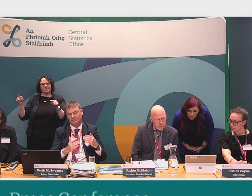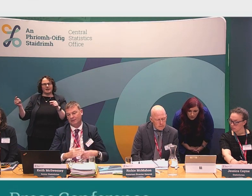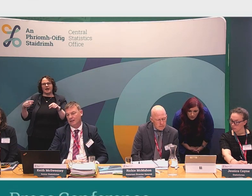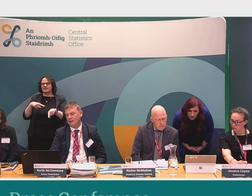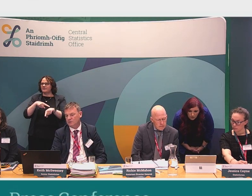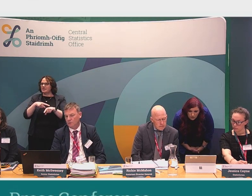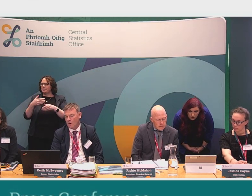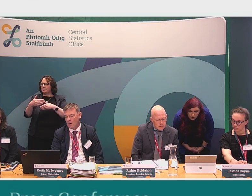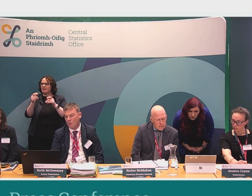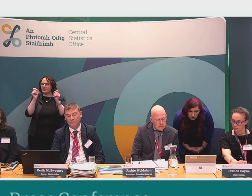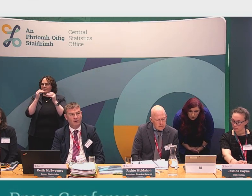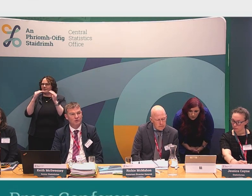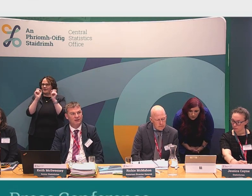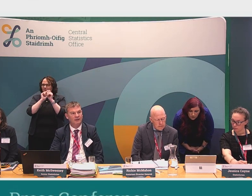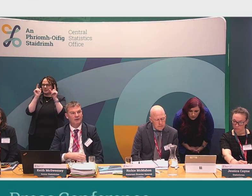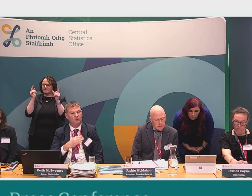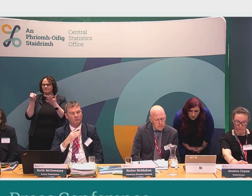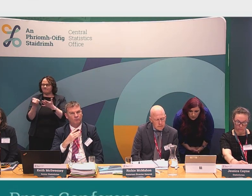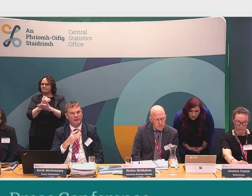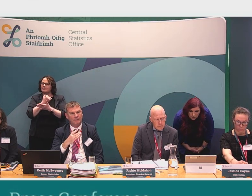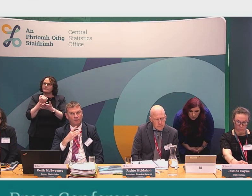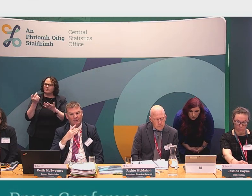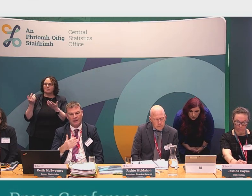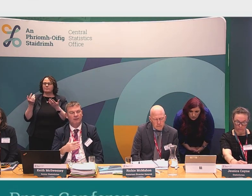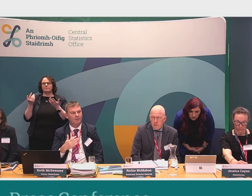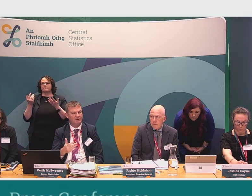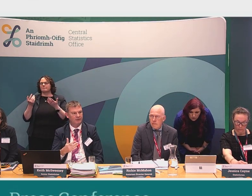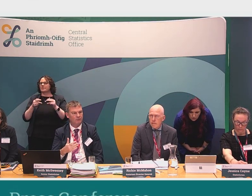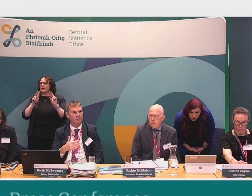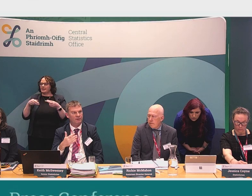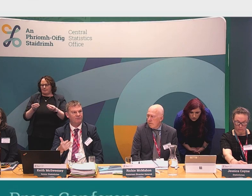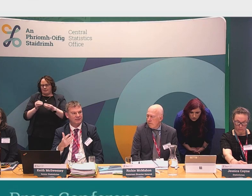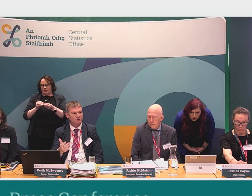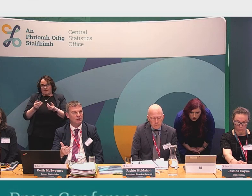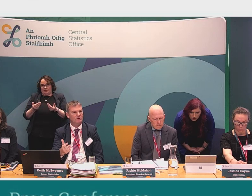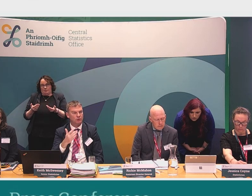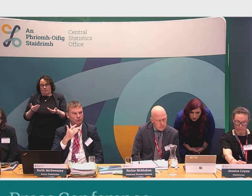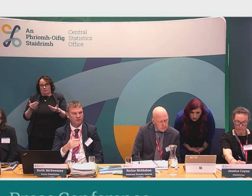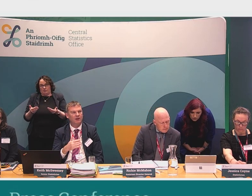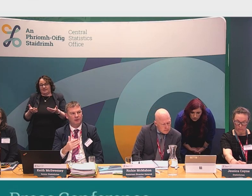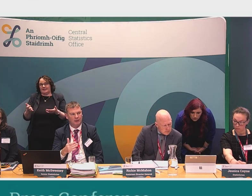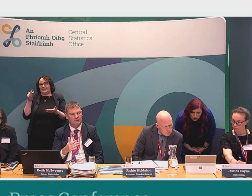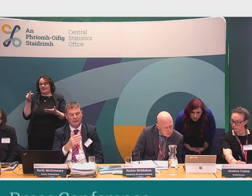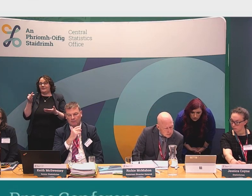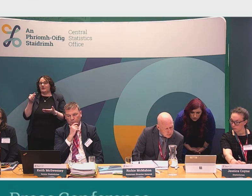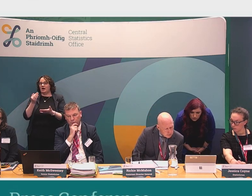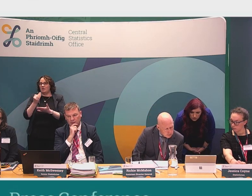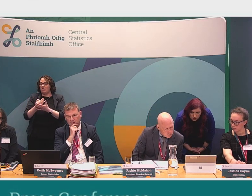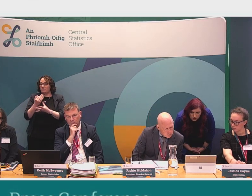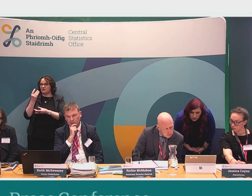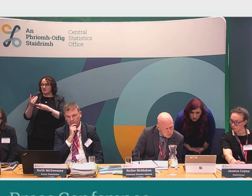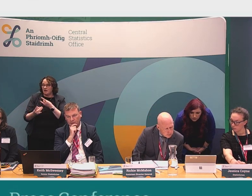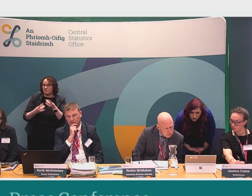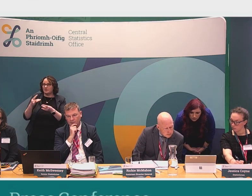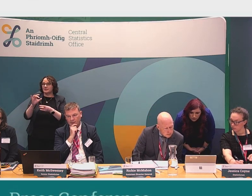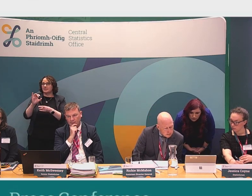as well. So unfortunately, we can't comment here whether prevalence has changed over time or not, but I think